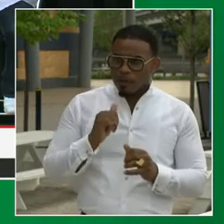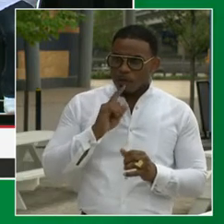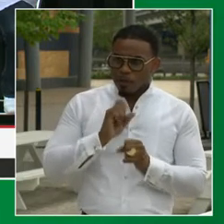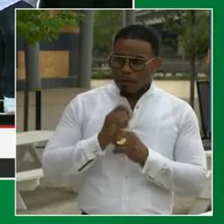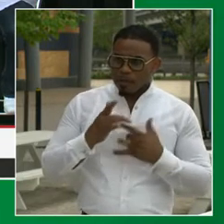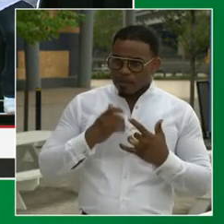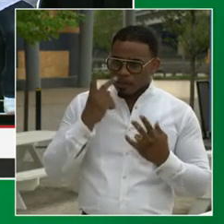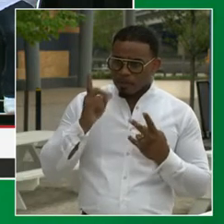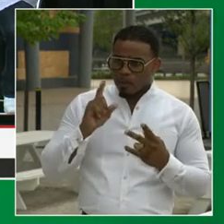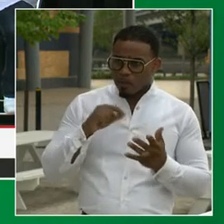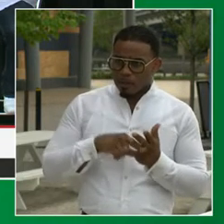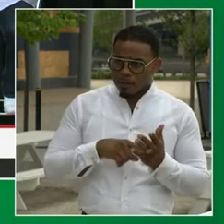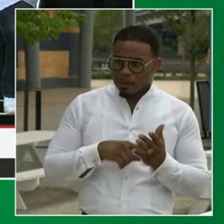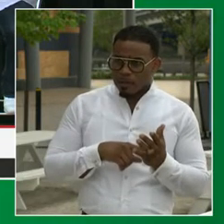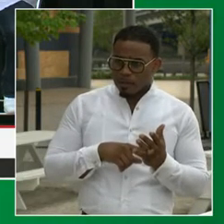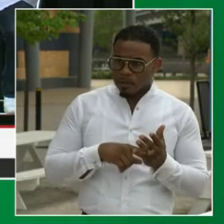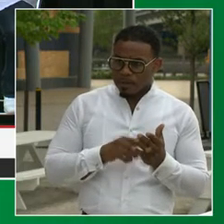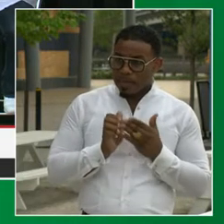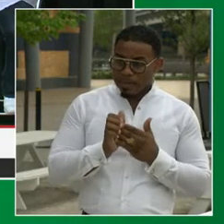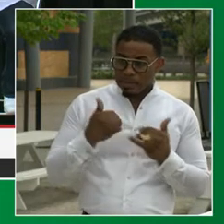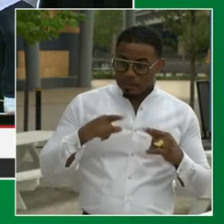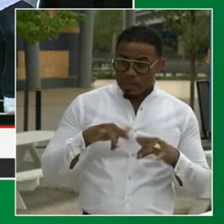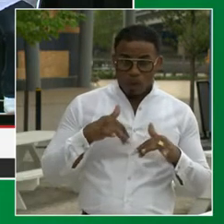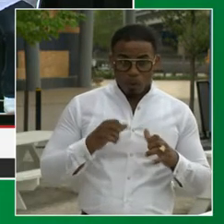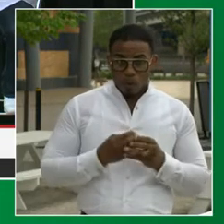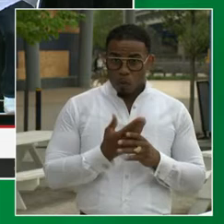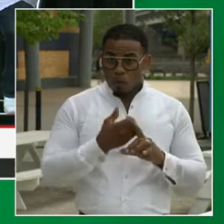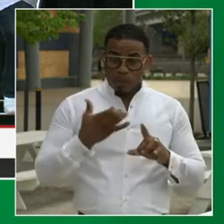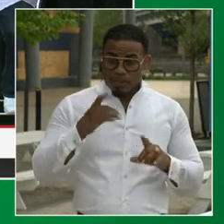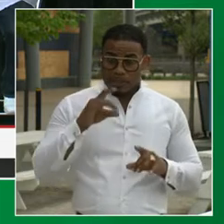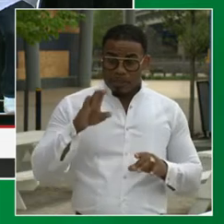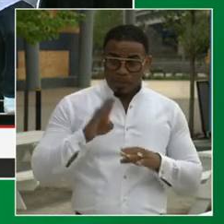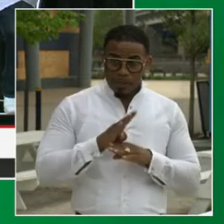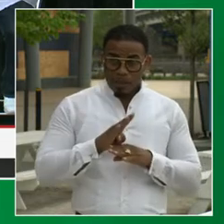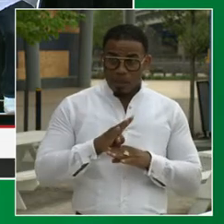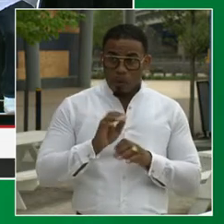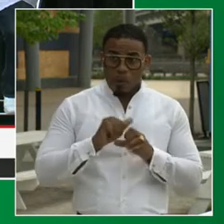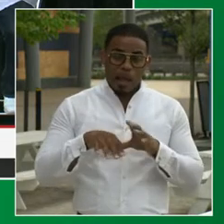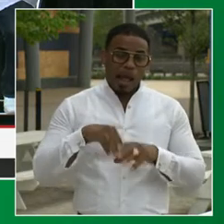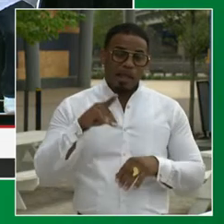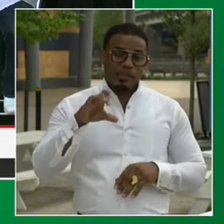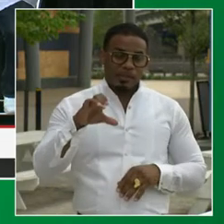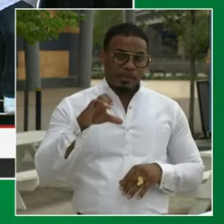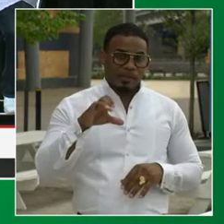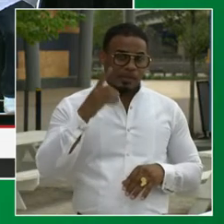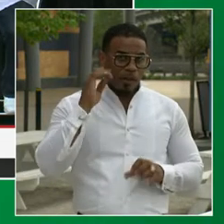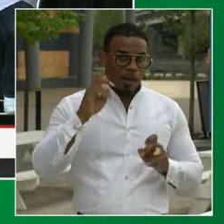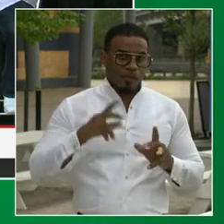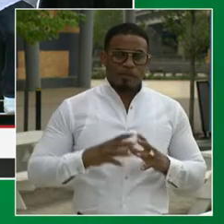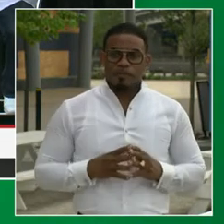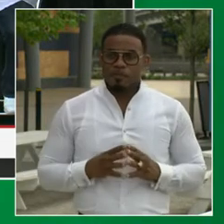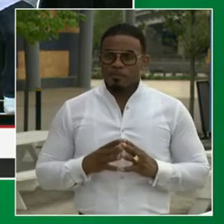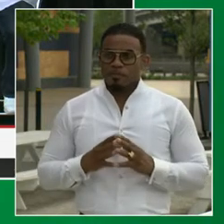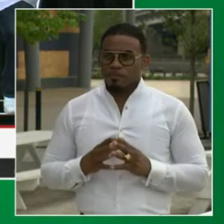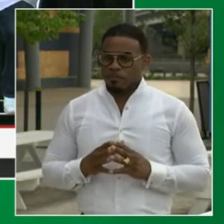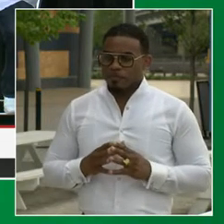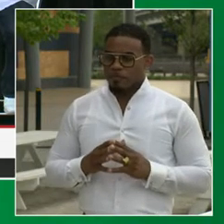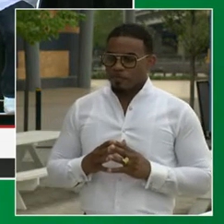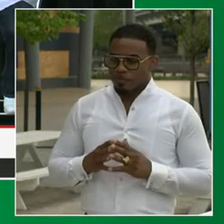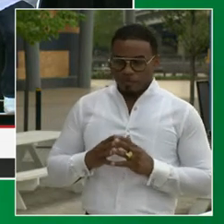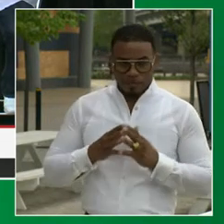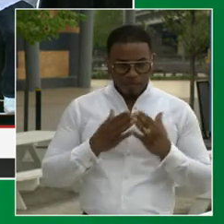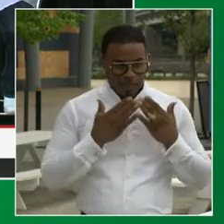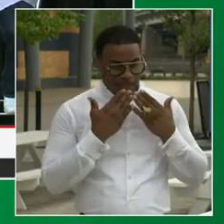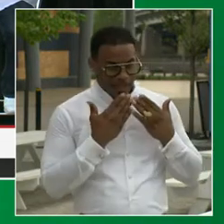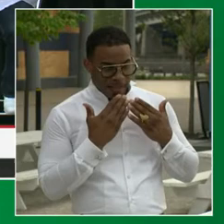really excited to see where this leads us and how we grow DC businesses by looking outside of DC for opportunities. Well,